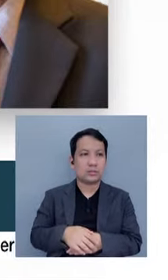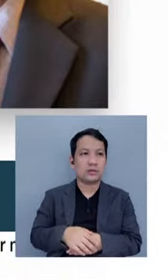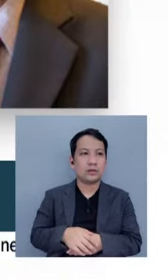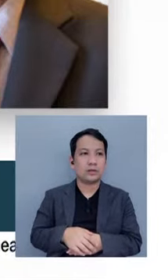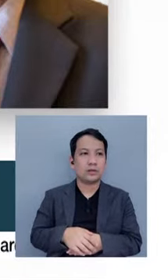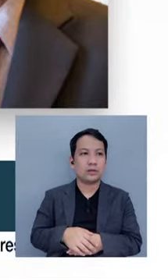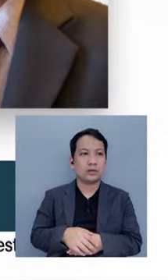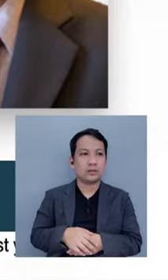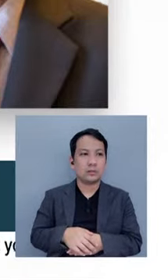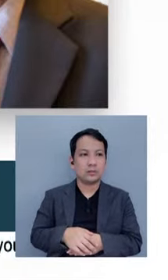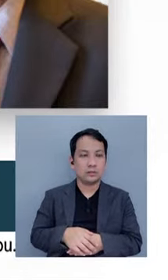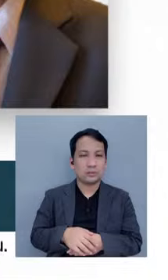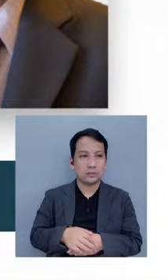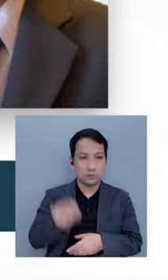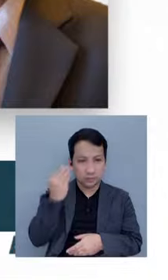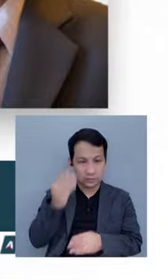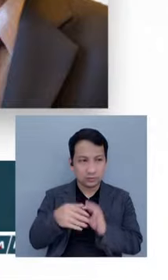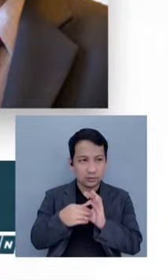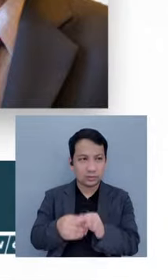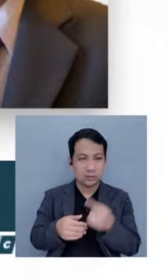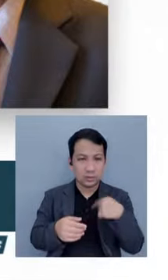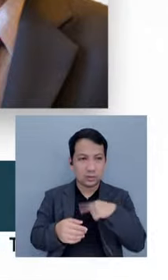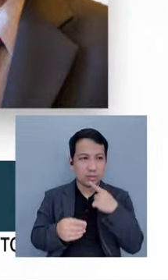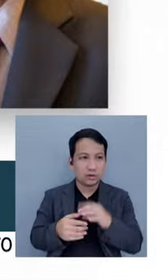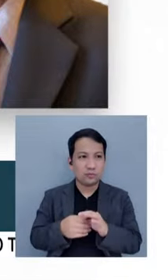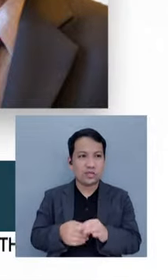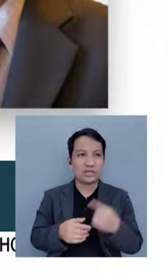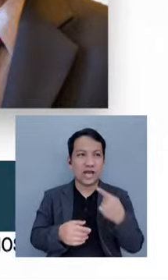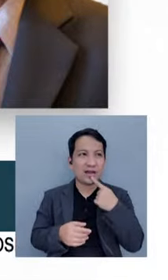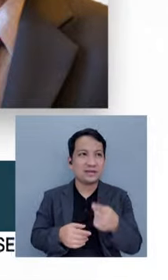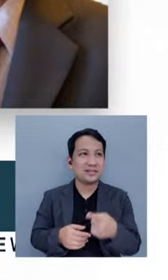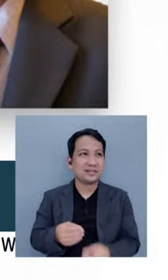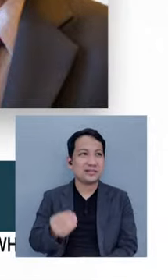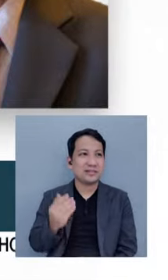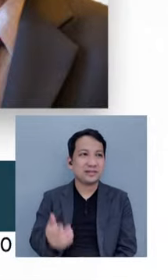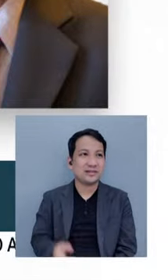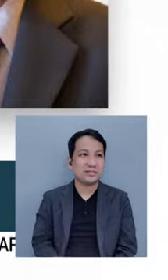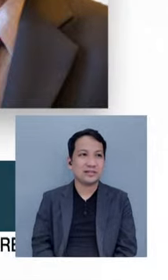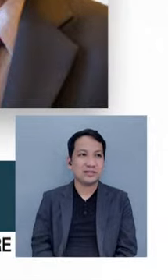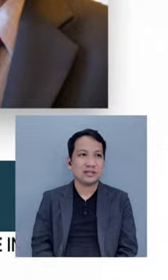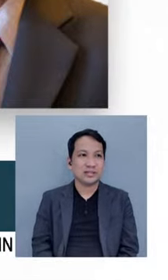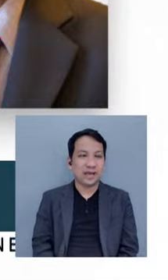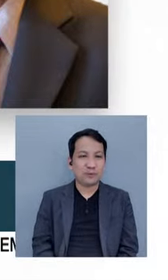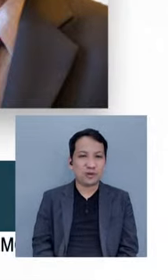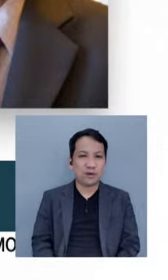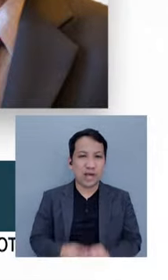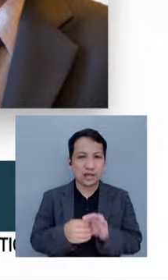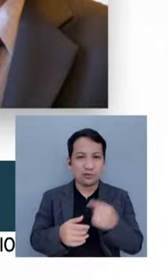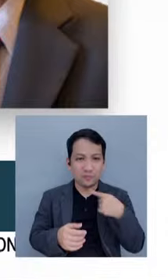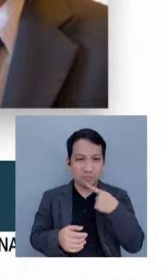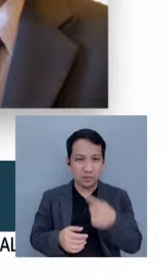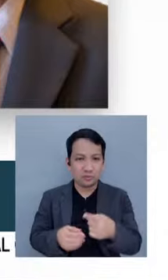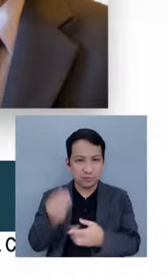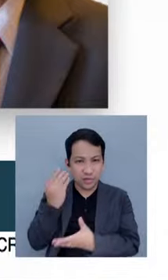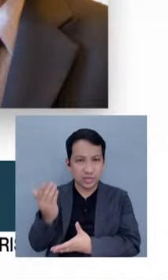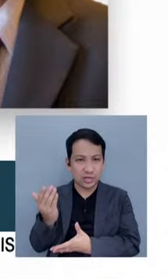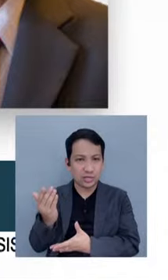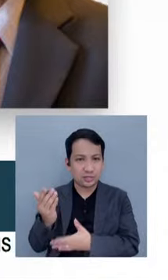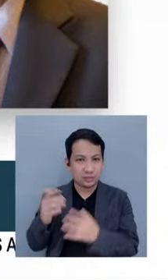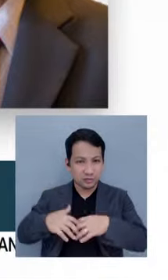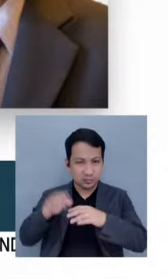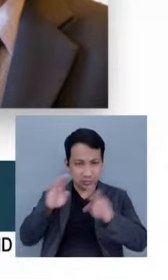arbitral award. Ang problema lang, hindi na siya presidente. Tingin ko, impeachable offense niya. Kaya lang, wala na siya.